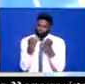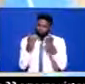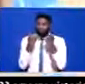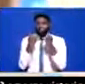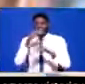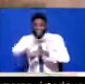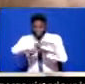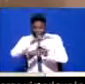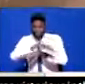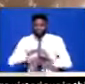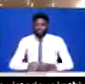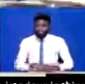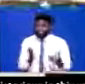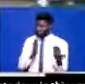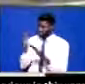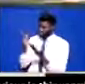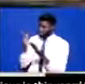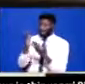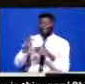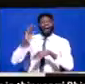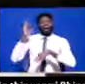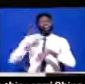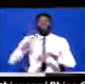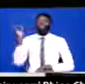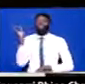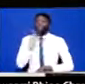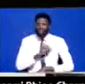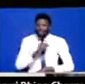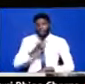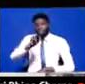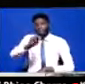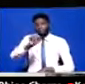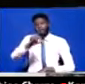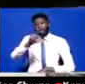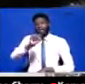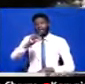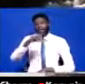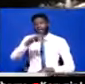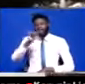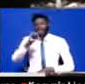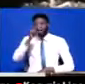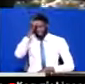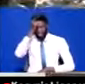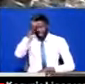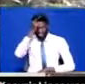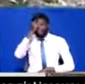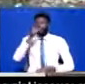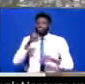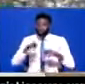of the devastating effect it has had on Malanga village situated along the Kisumu-Busia highway.